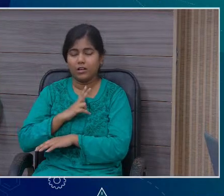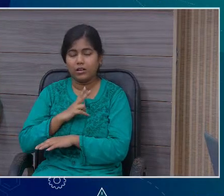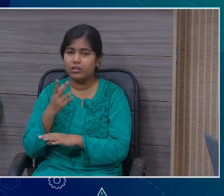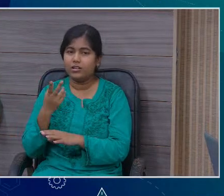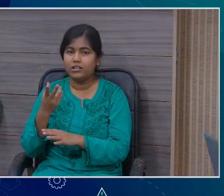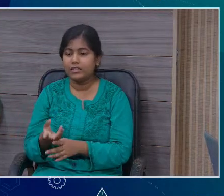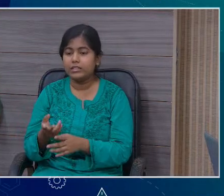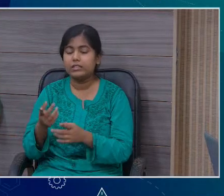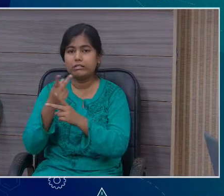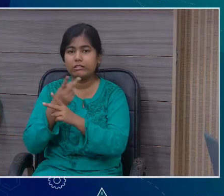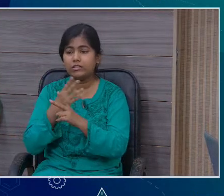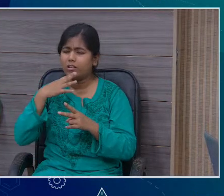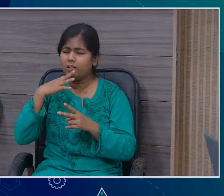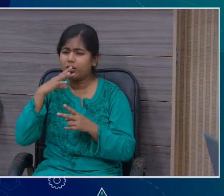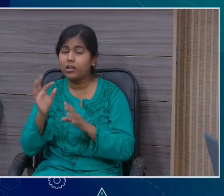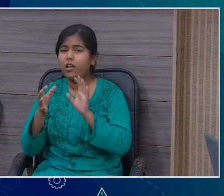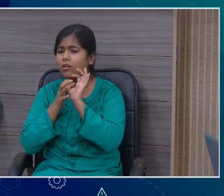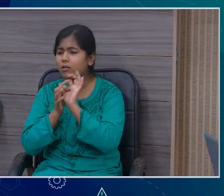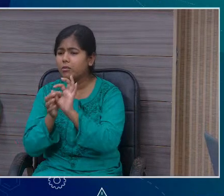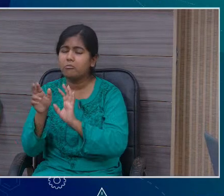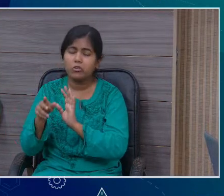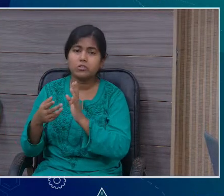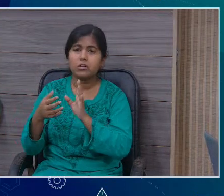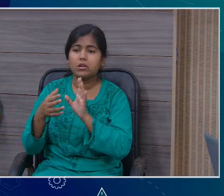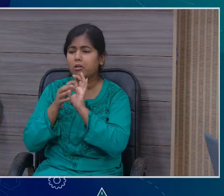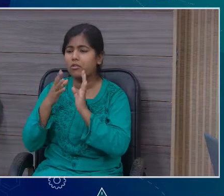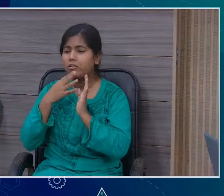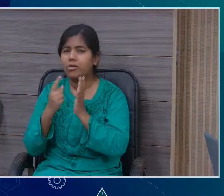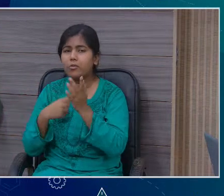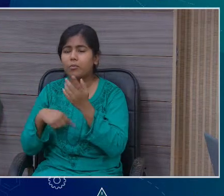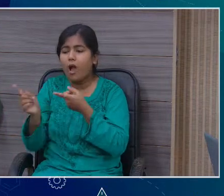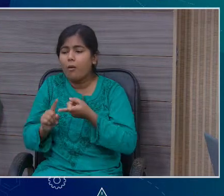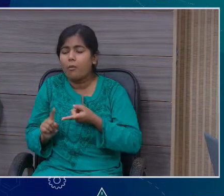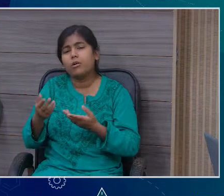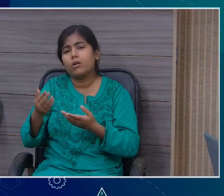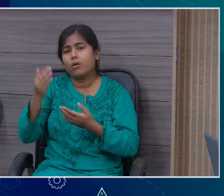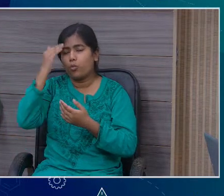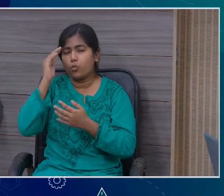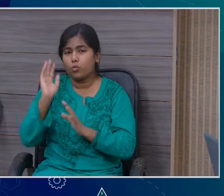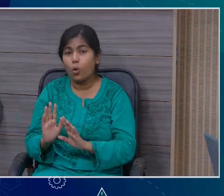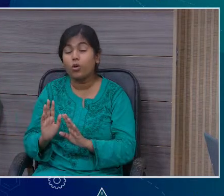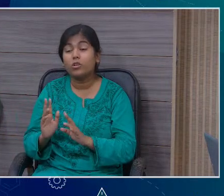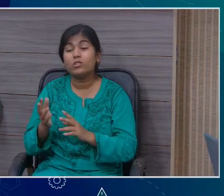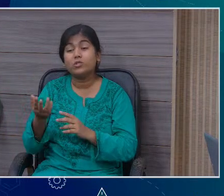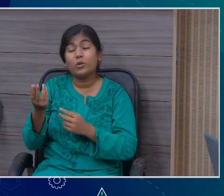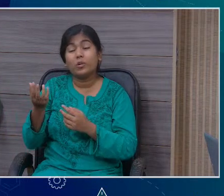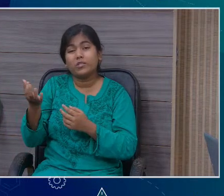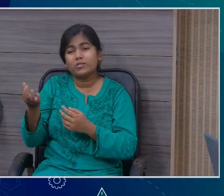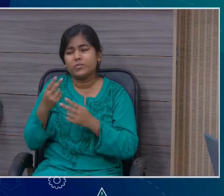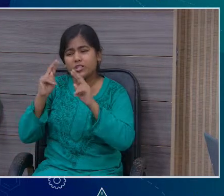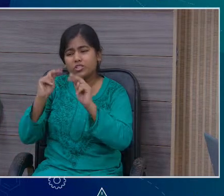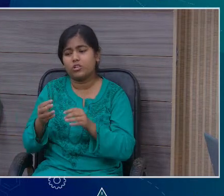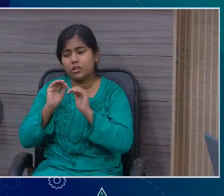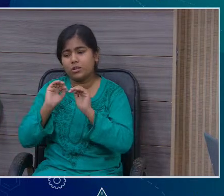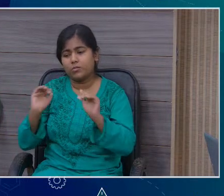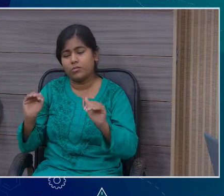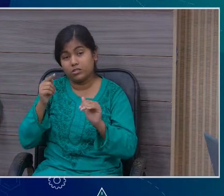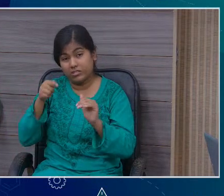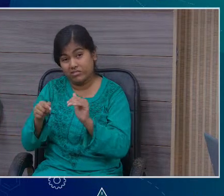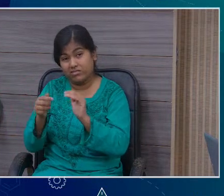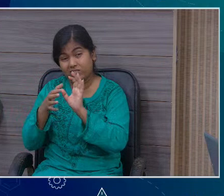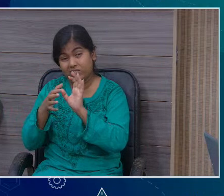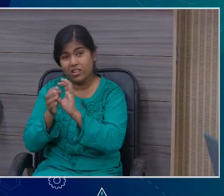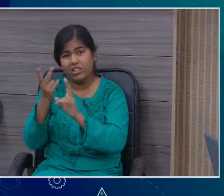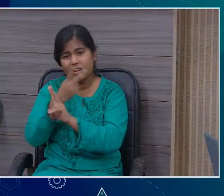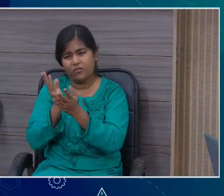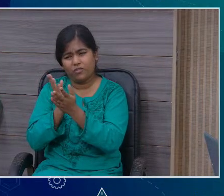are a special educator, and if you will teach the same moral to children with special needs, will there be any different method or